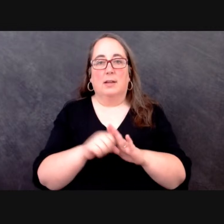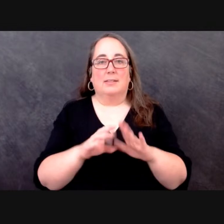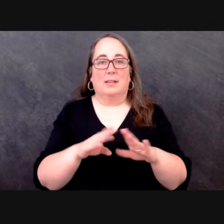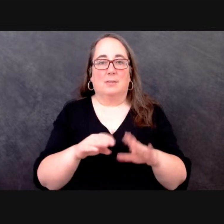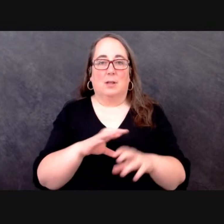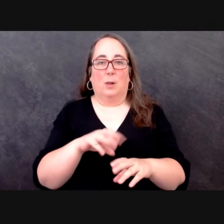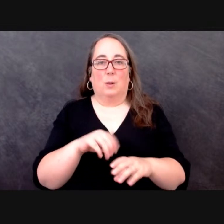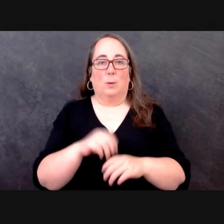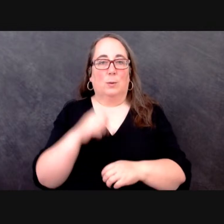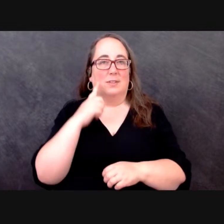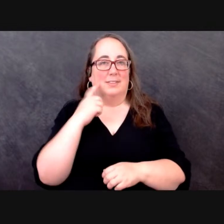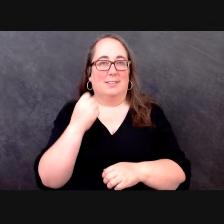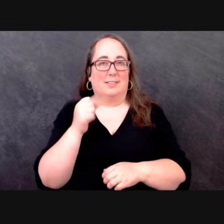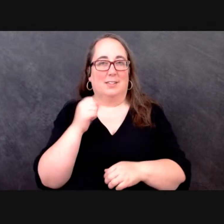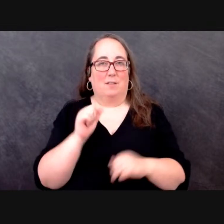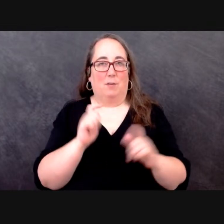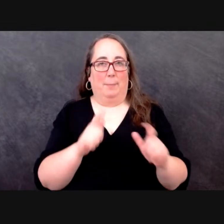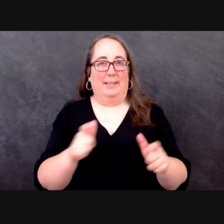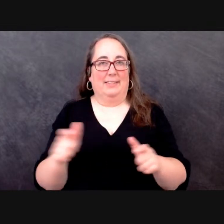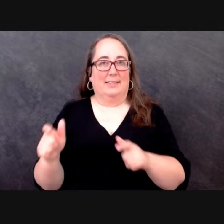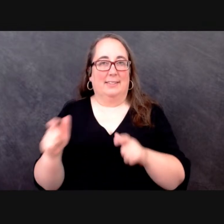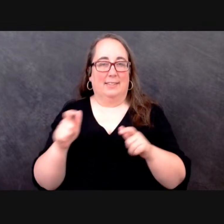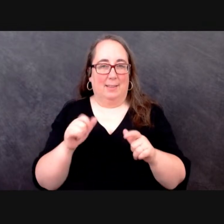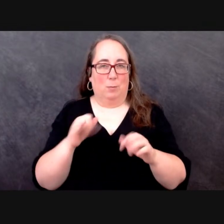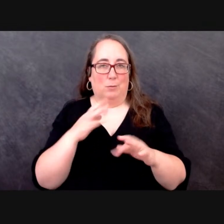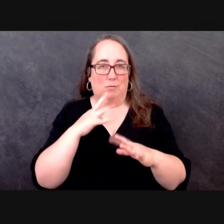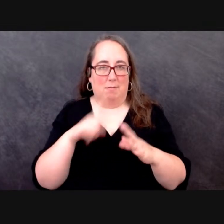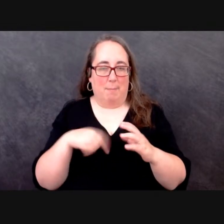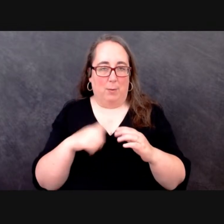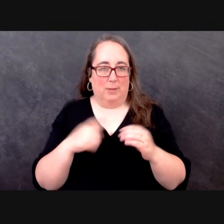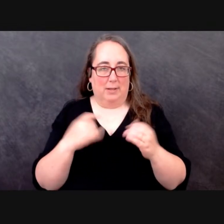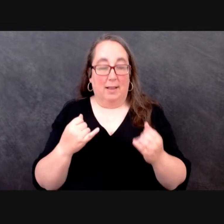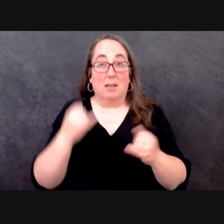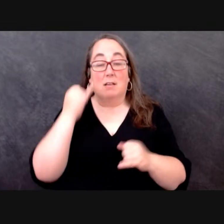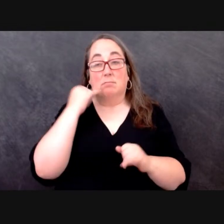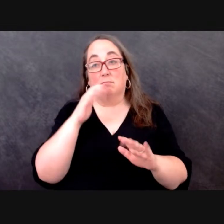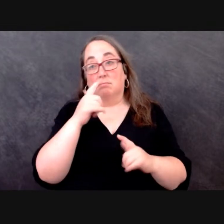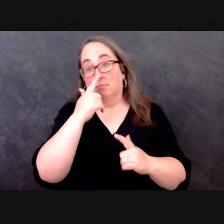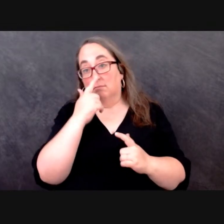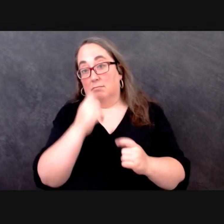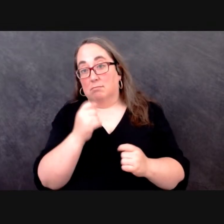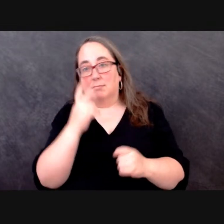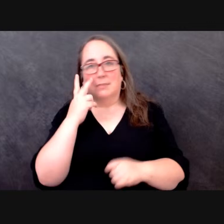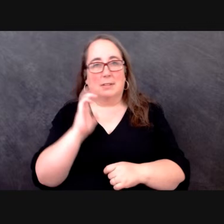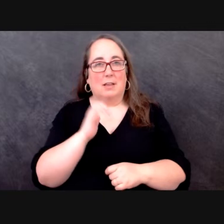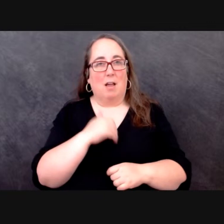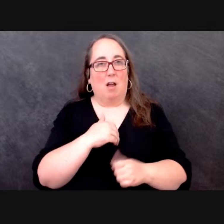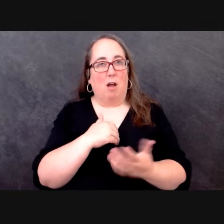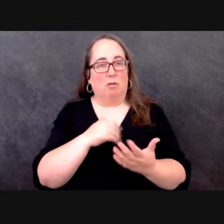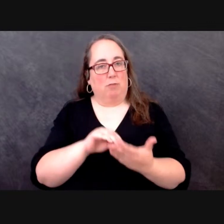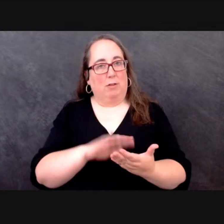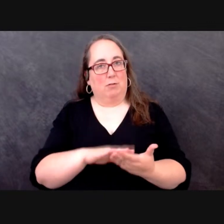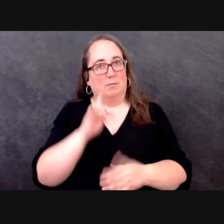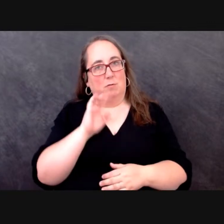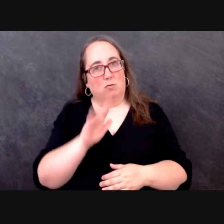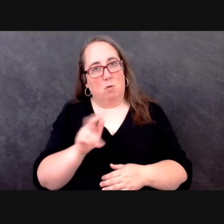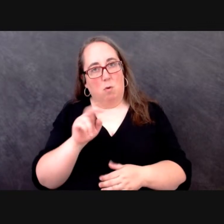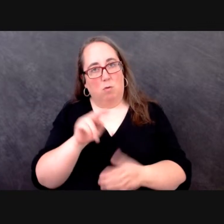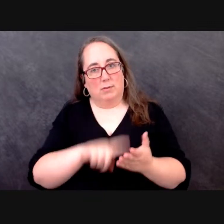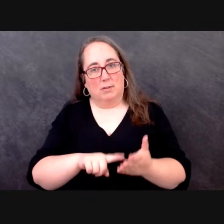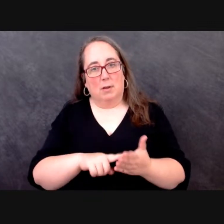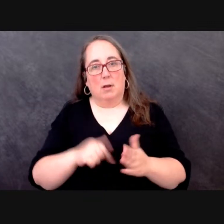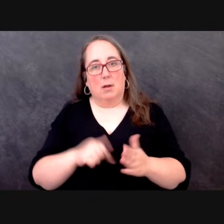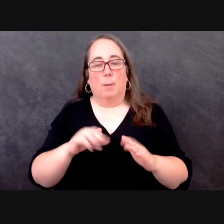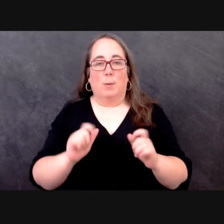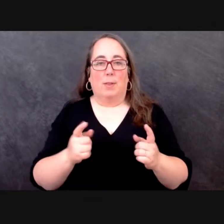the silver pieces under discussion today. If you're interested in exploring our records for your own research, I hope that you will